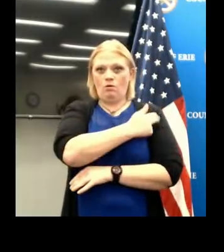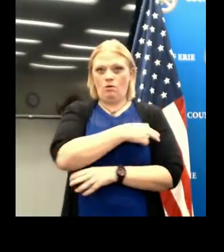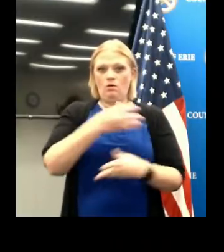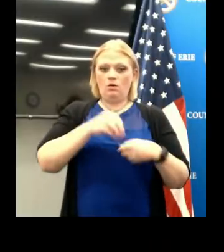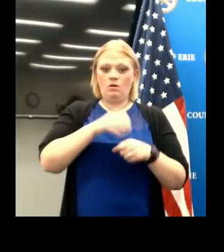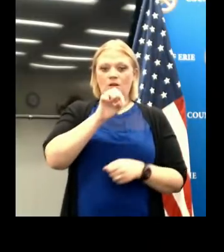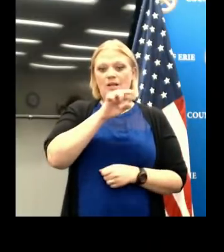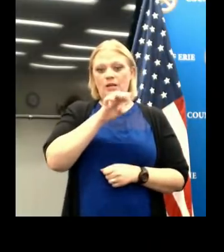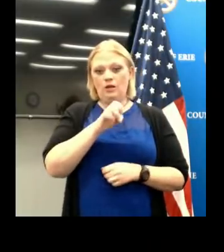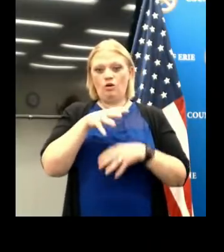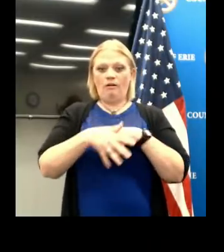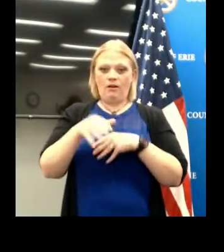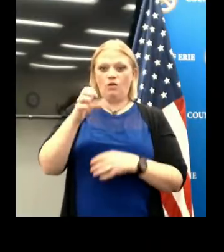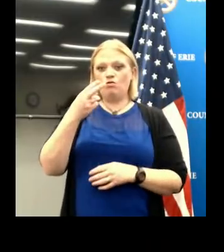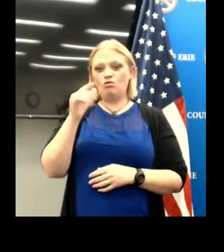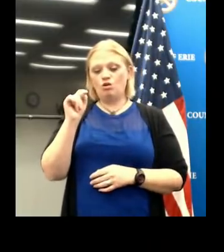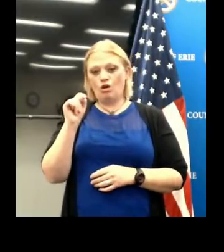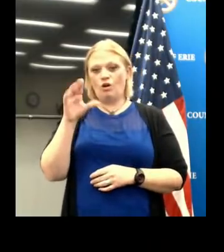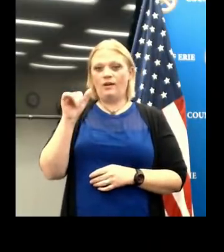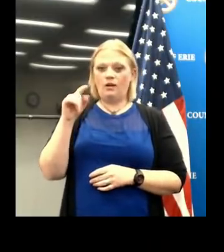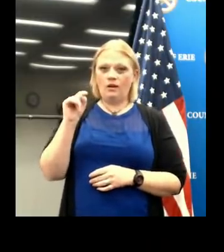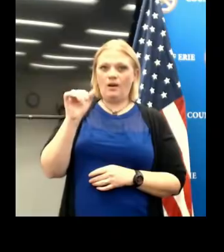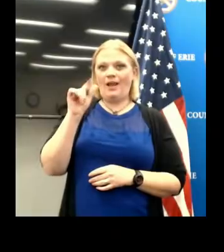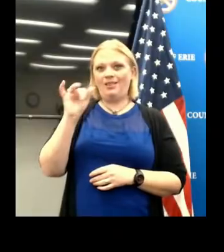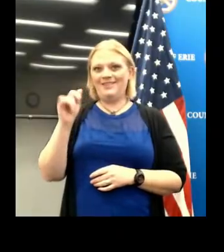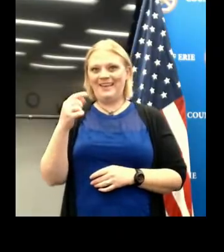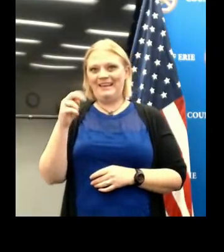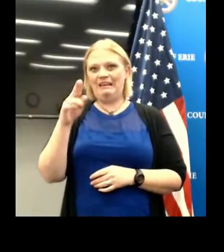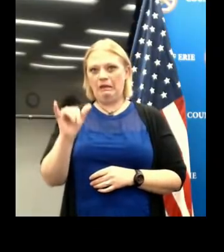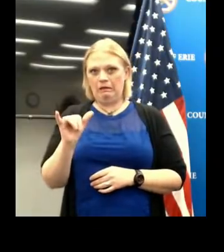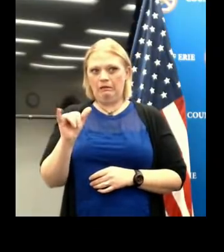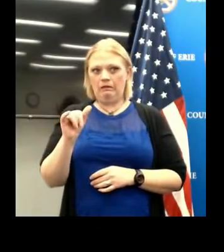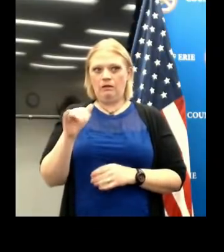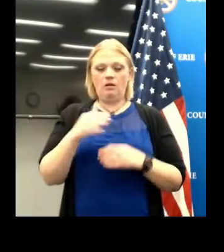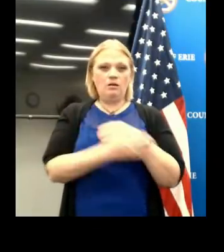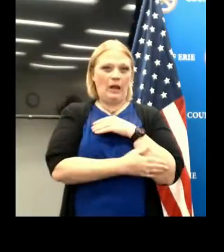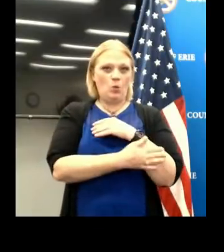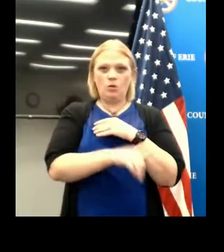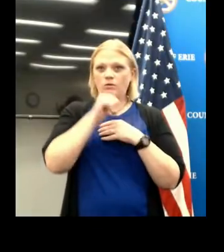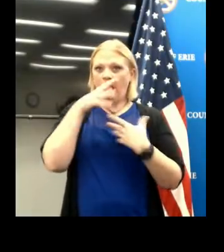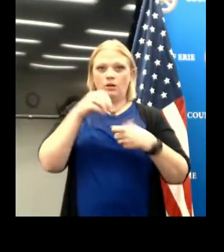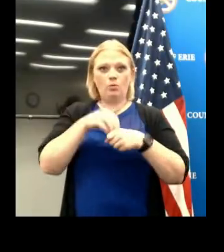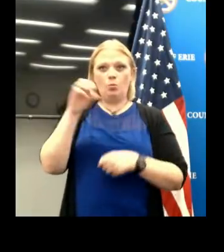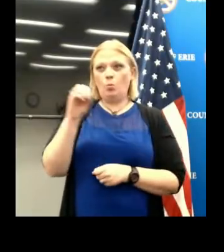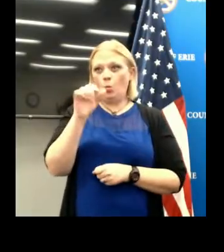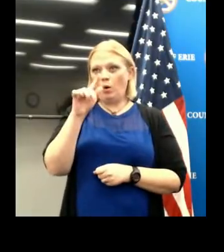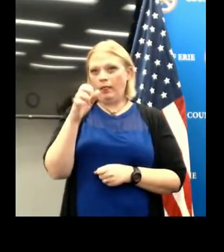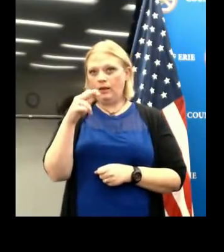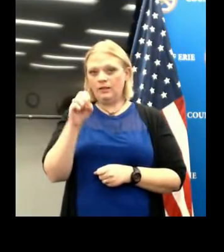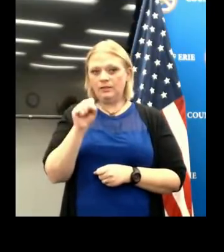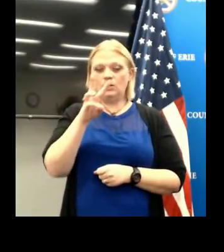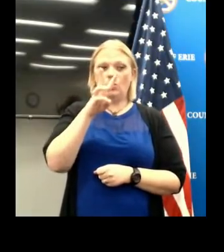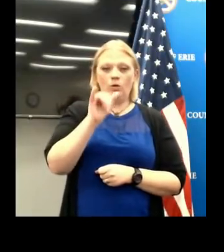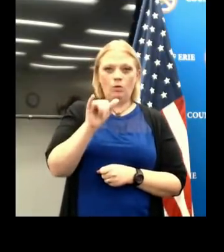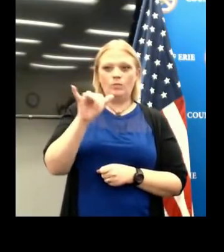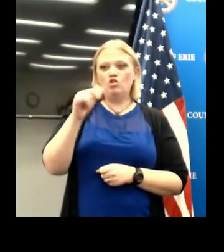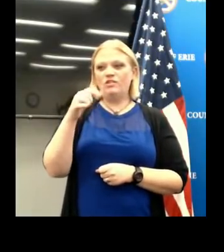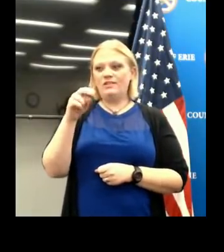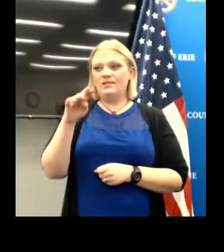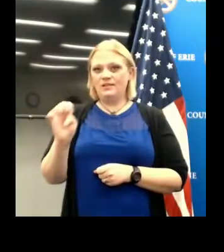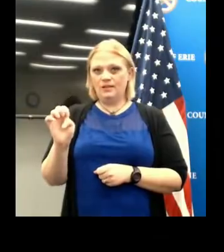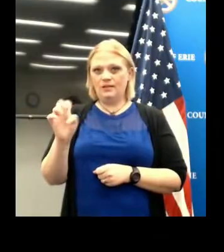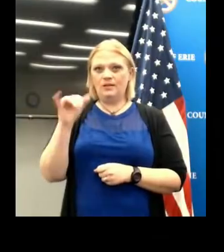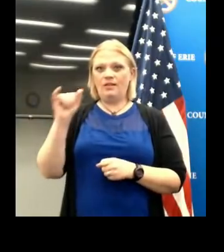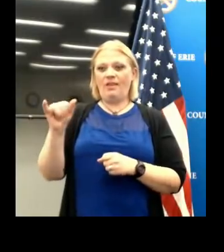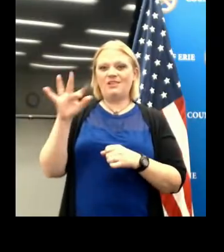Erie, Niagara, Chautauqua, Cattaraugus, and Allegheny counties. It does not include Orleans, Wyoming, and Genesee counties, which are included